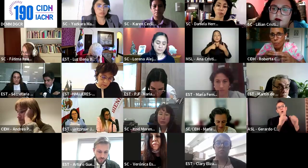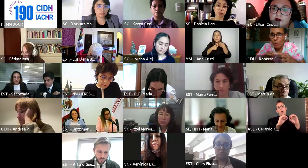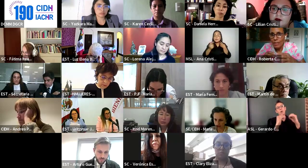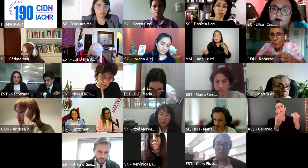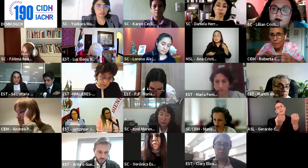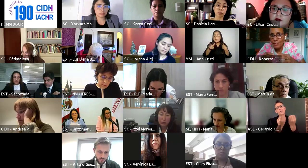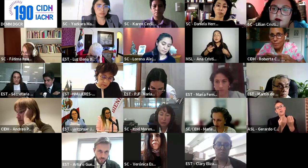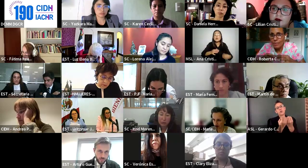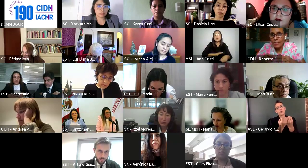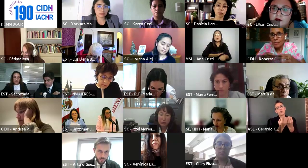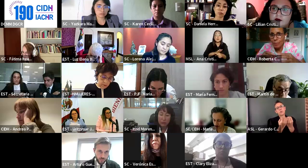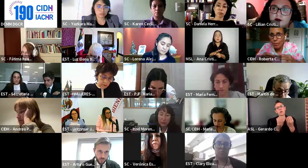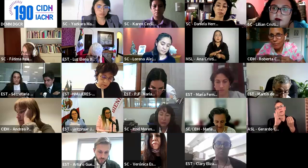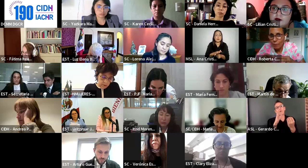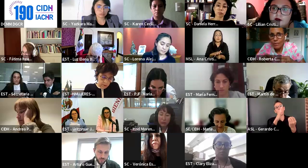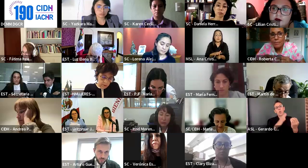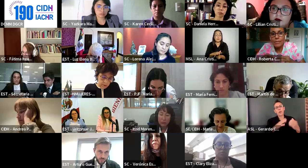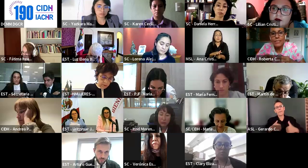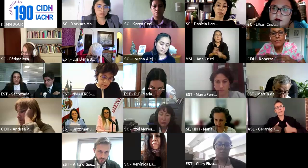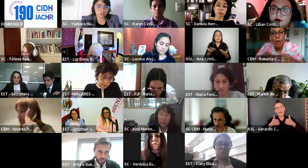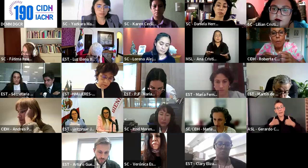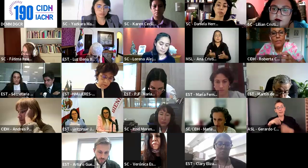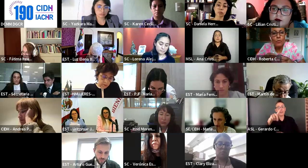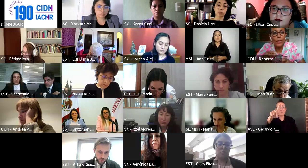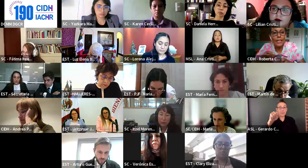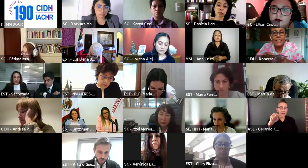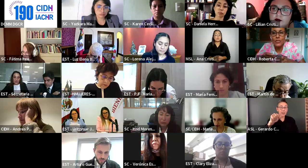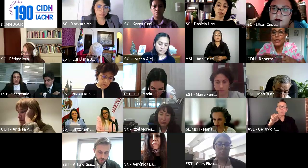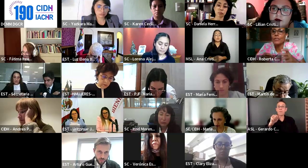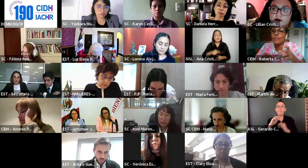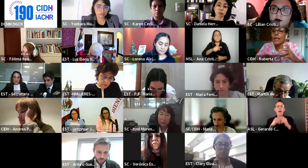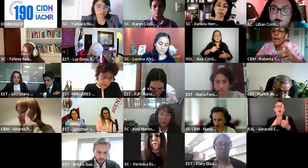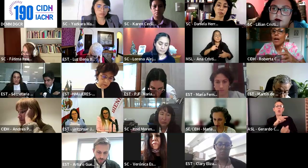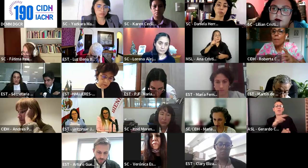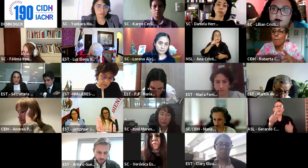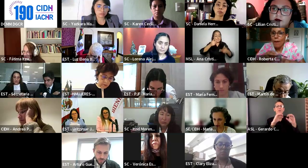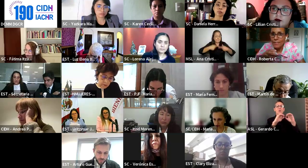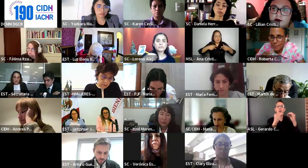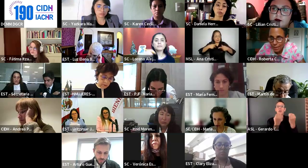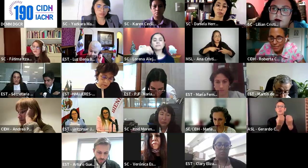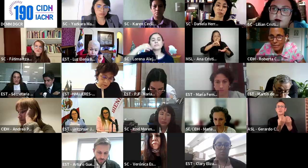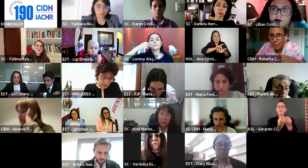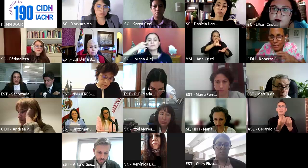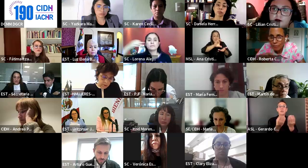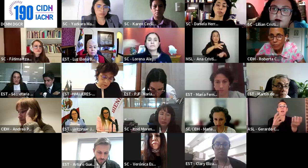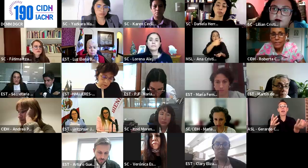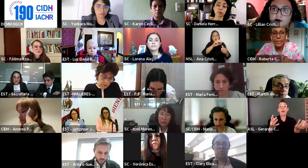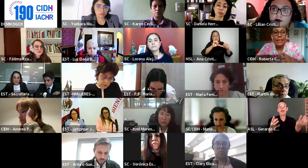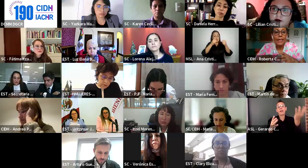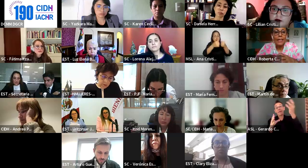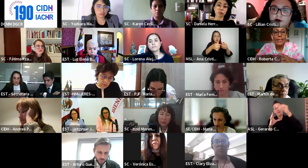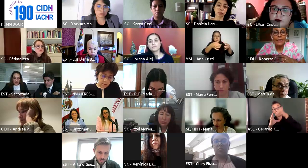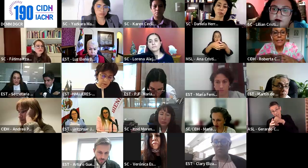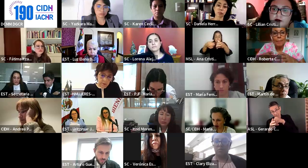of women living with disabilities, people living with disabilities, how are these organizations participating